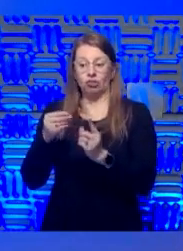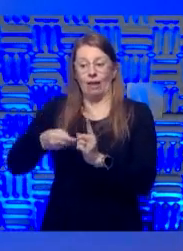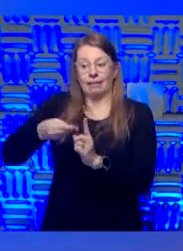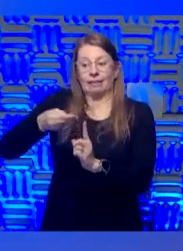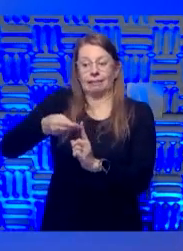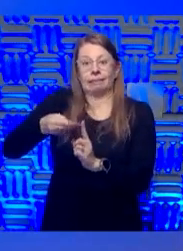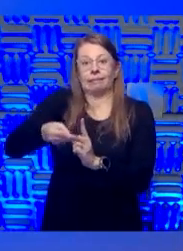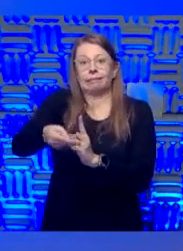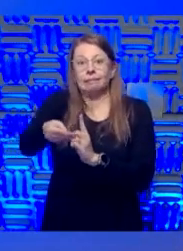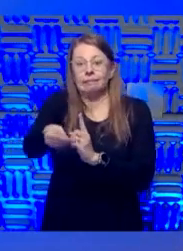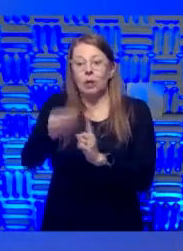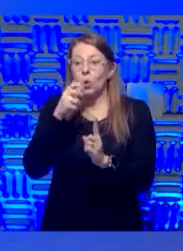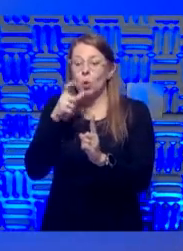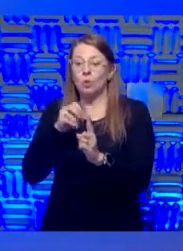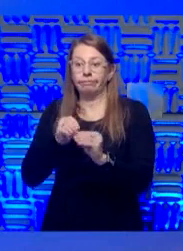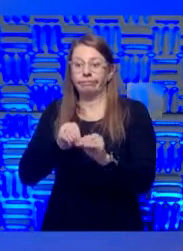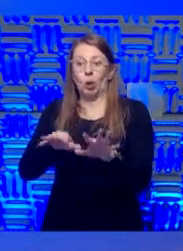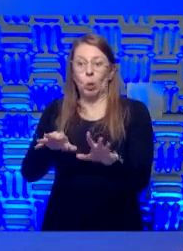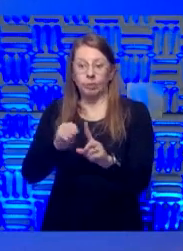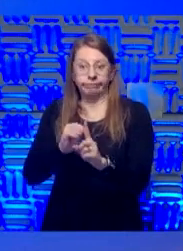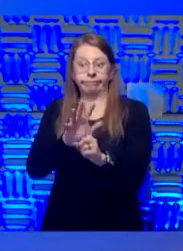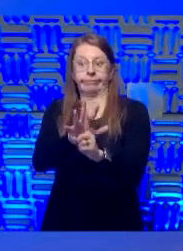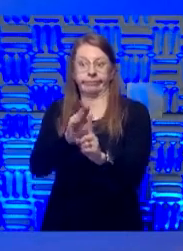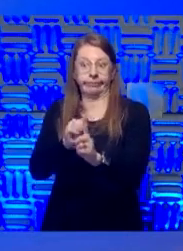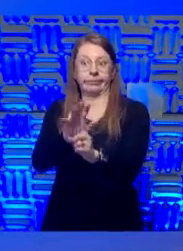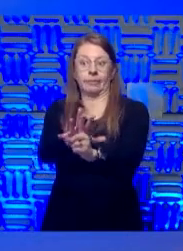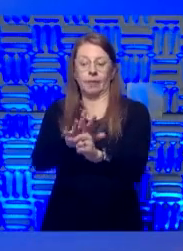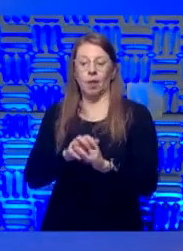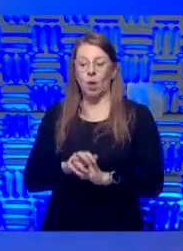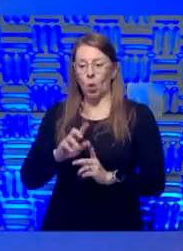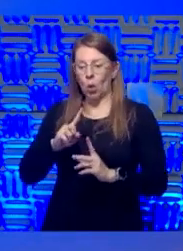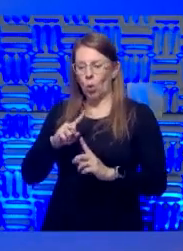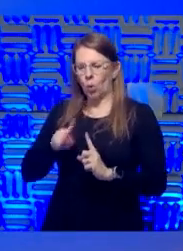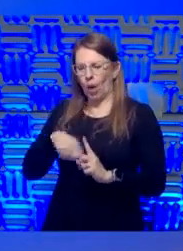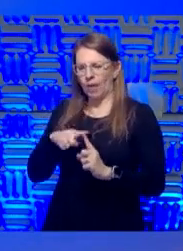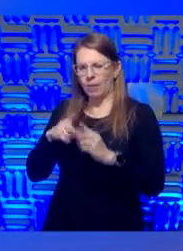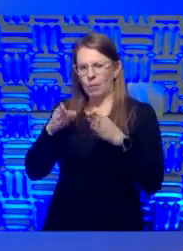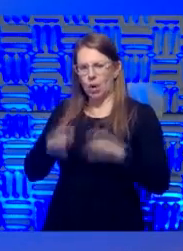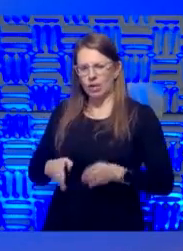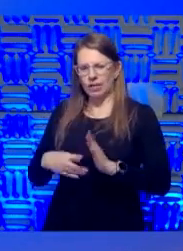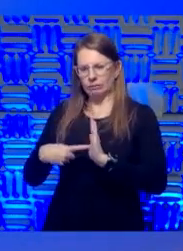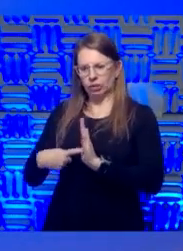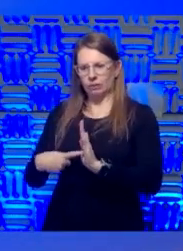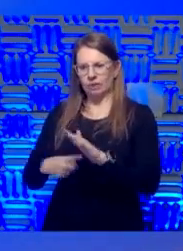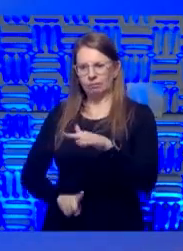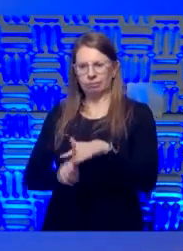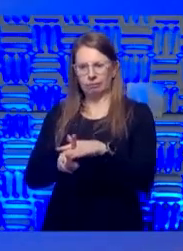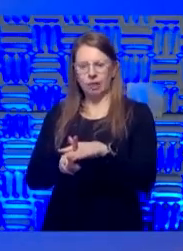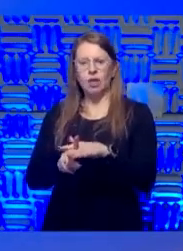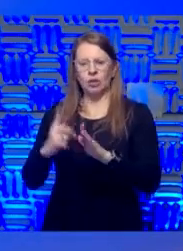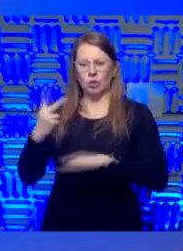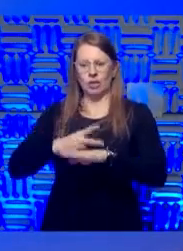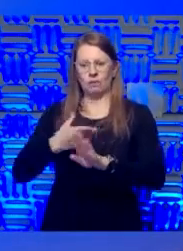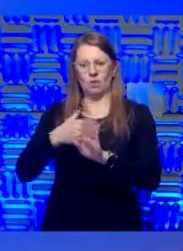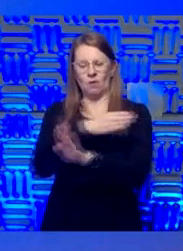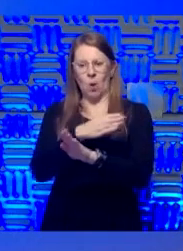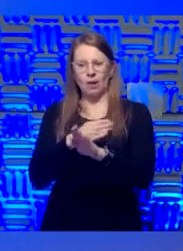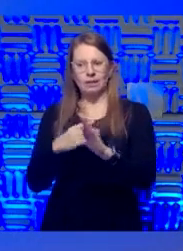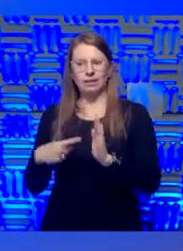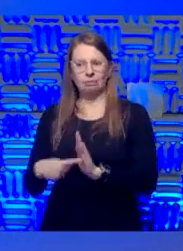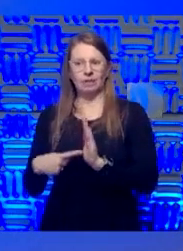to be determined on when was the person symptomatic. I think now for contact tracing they are using 2 days prior to